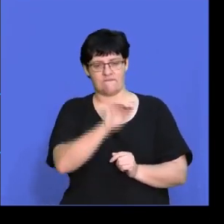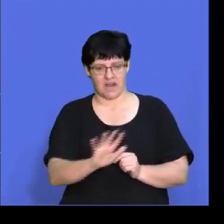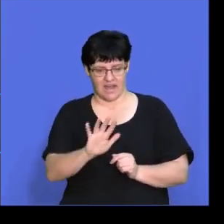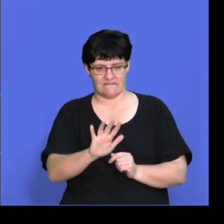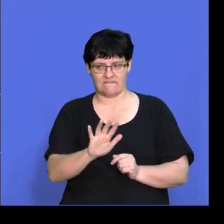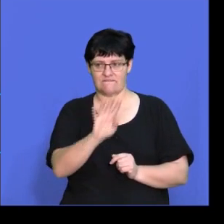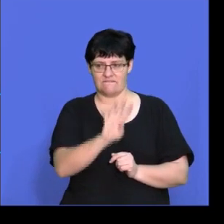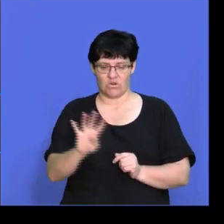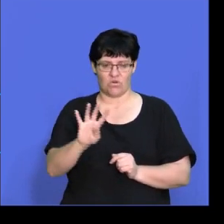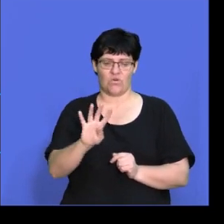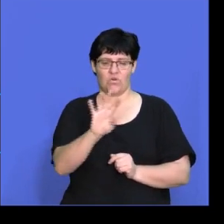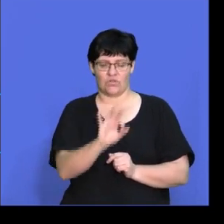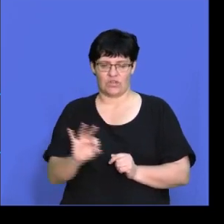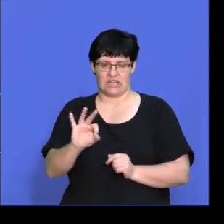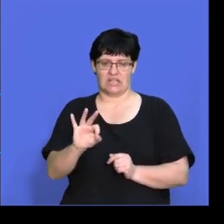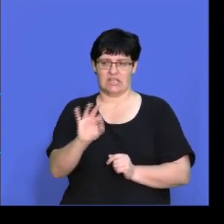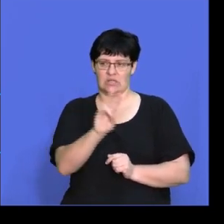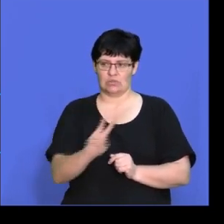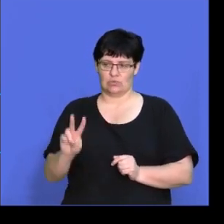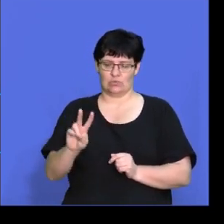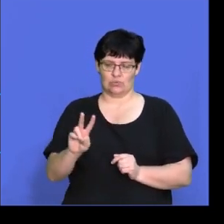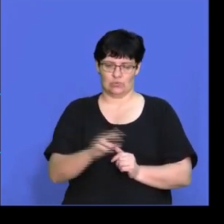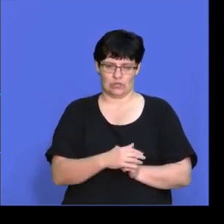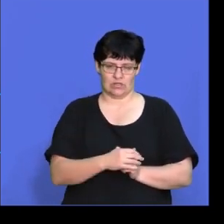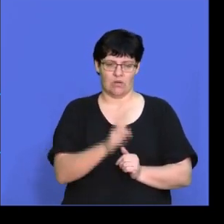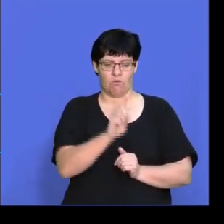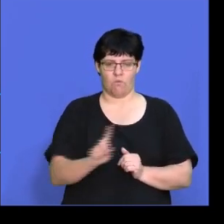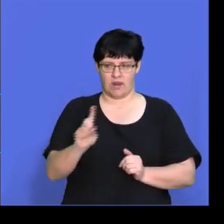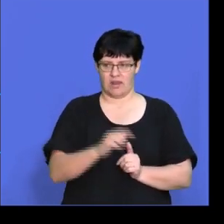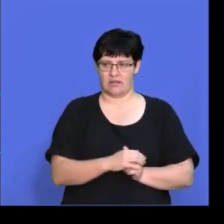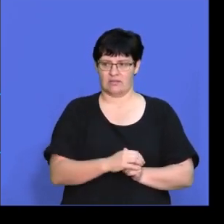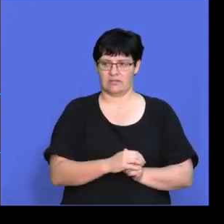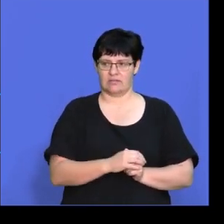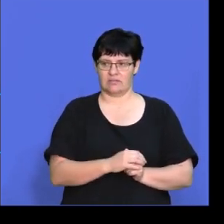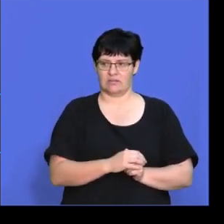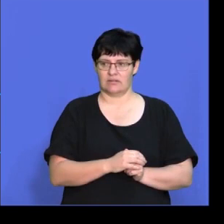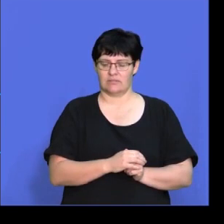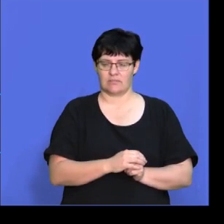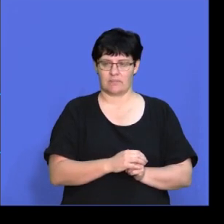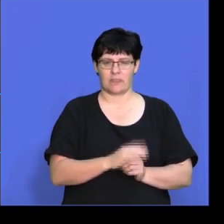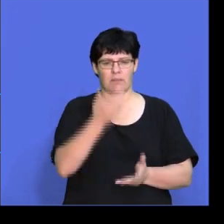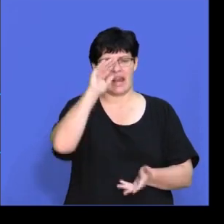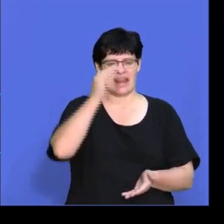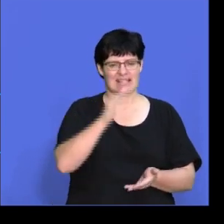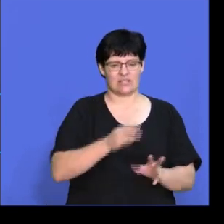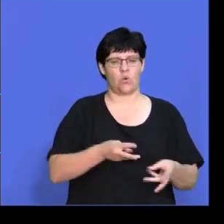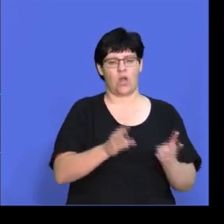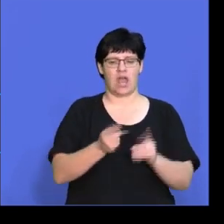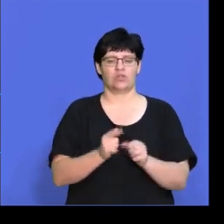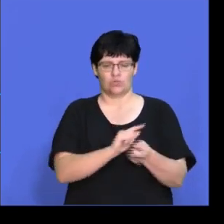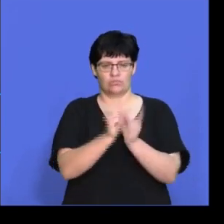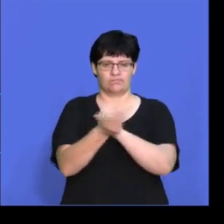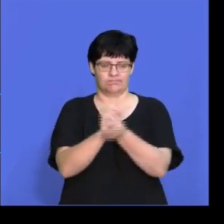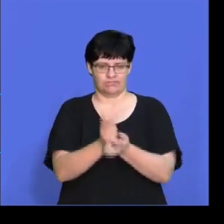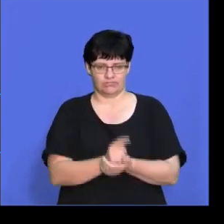Okay, and so we're going to go on that each seat will have fewer or less